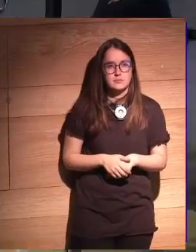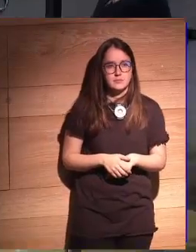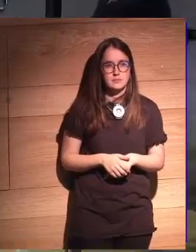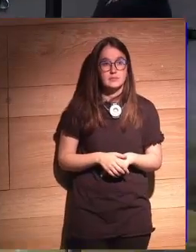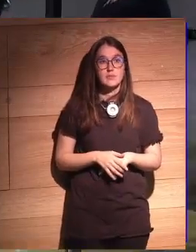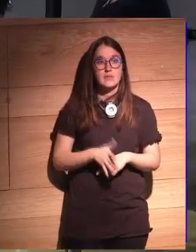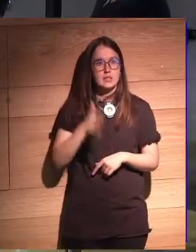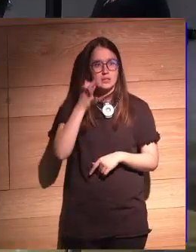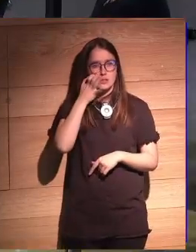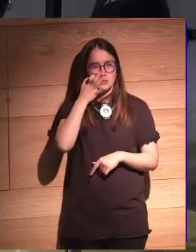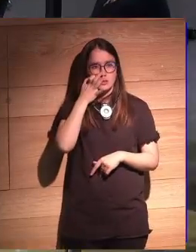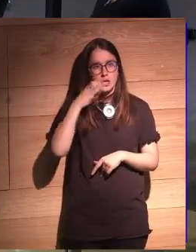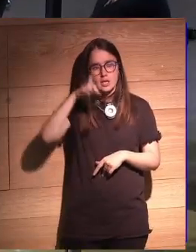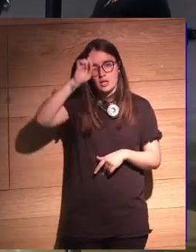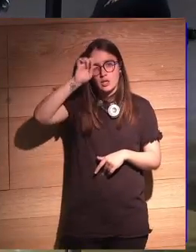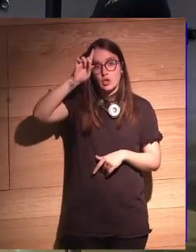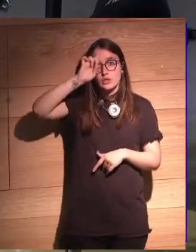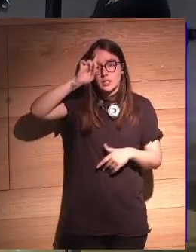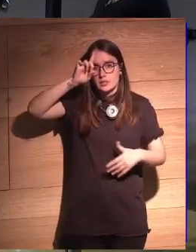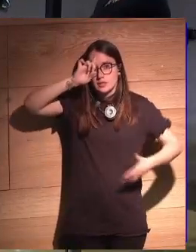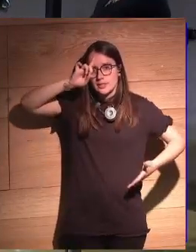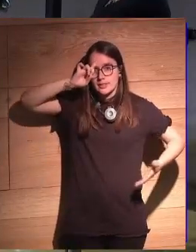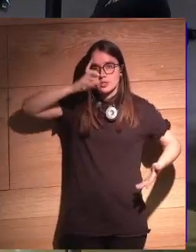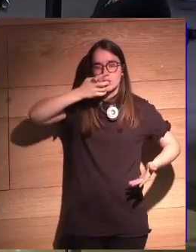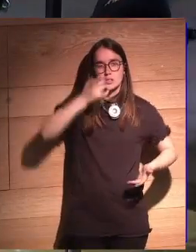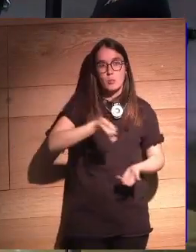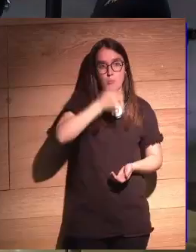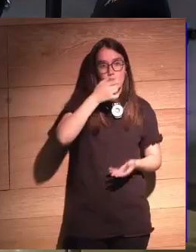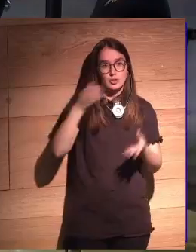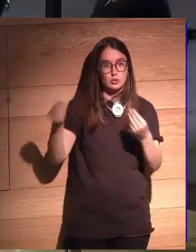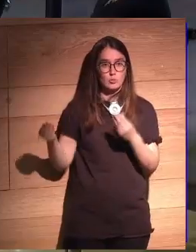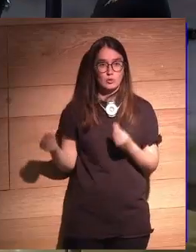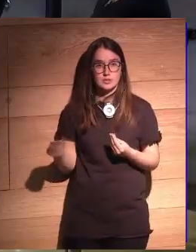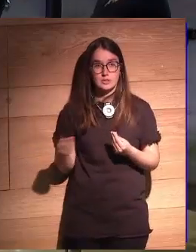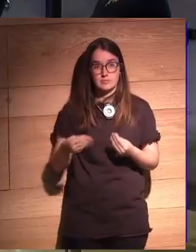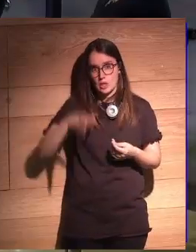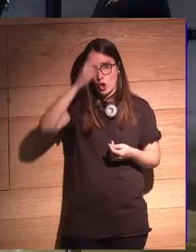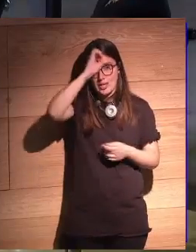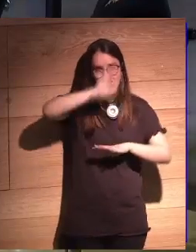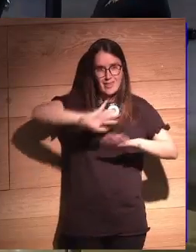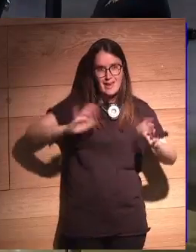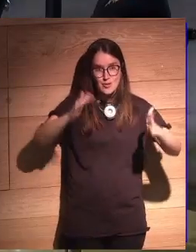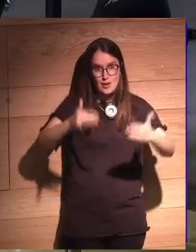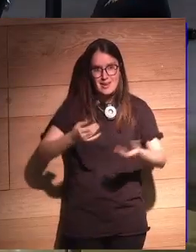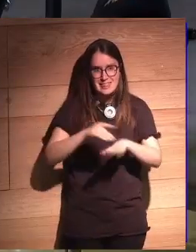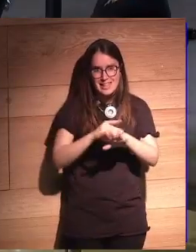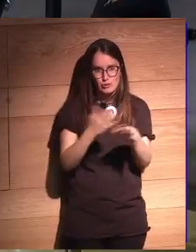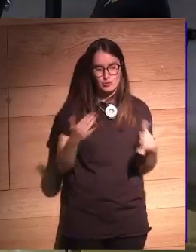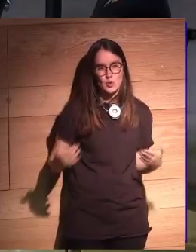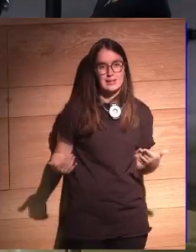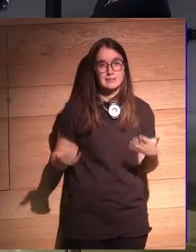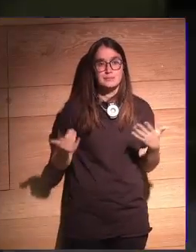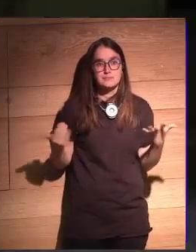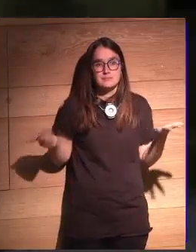We used it for them. But as you say, there are very few. I do not really know if there are many or just a